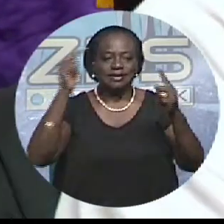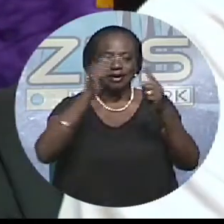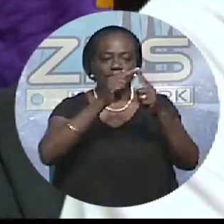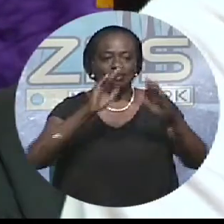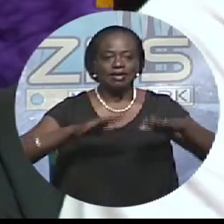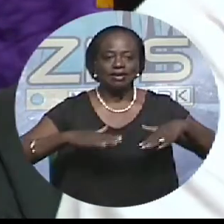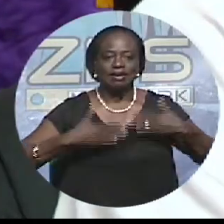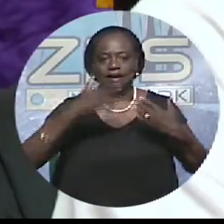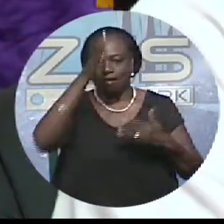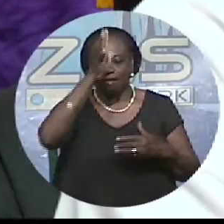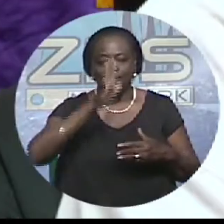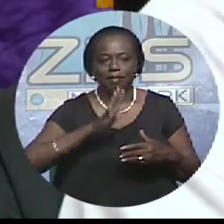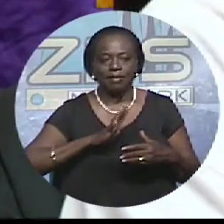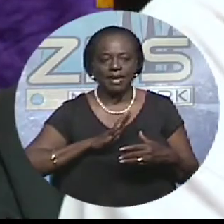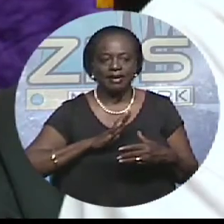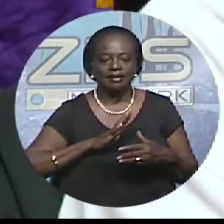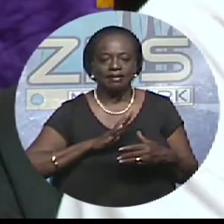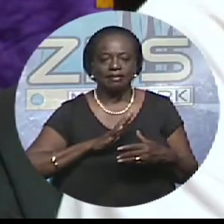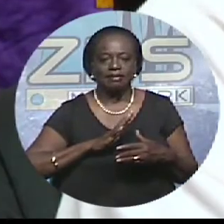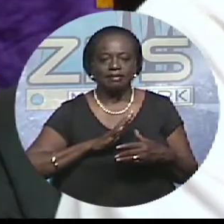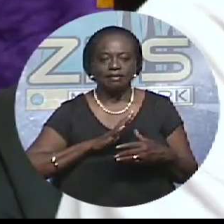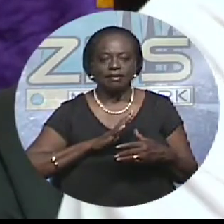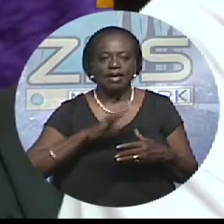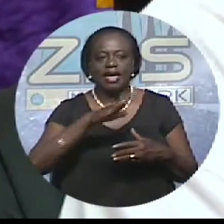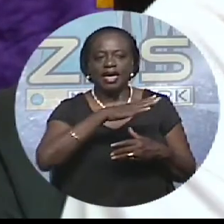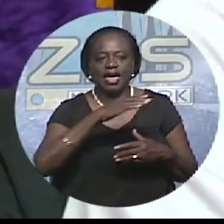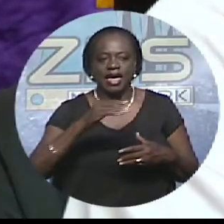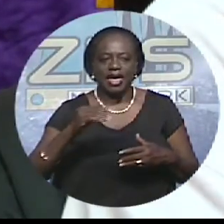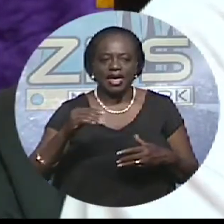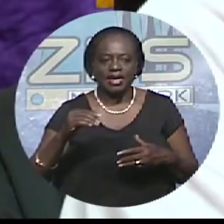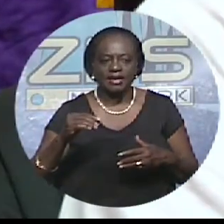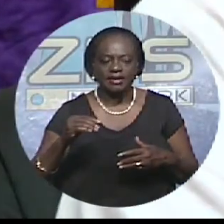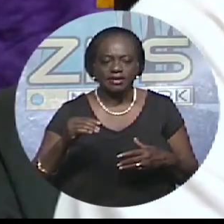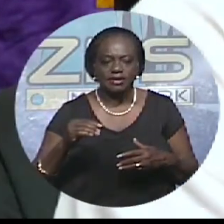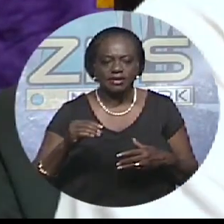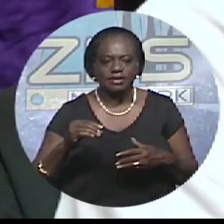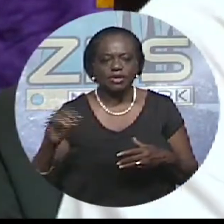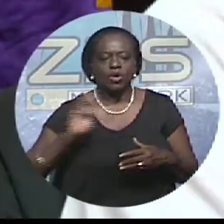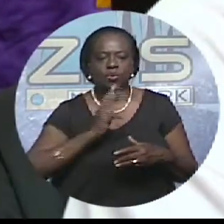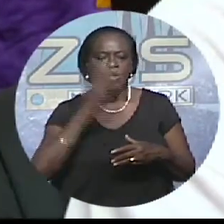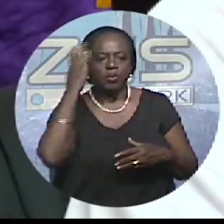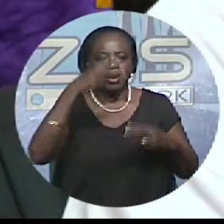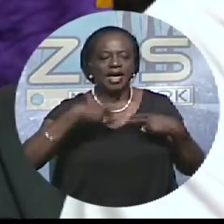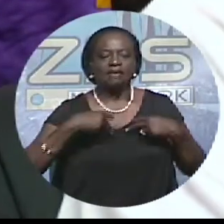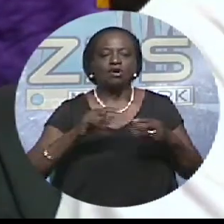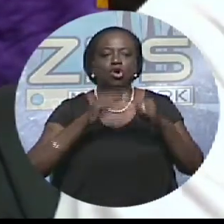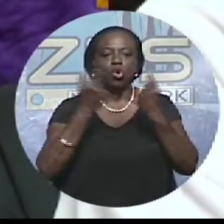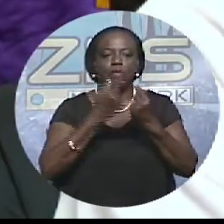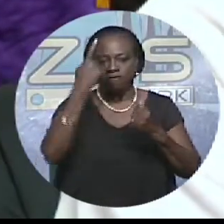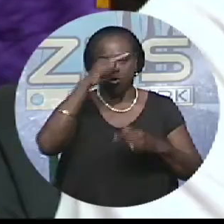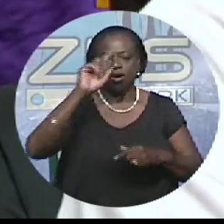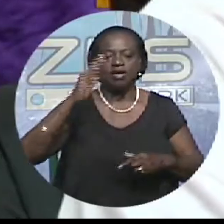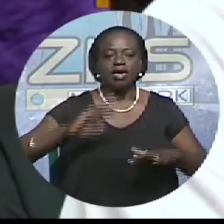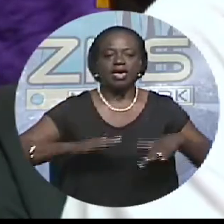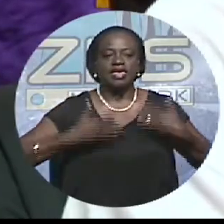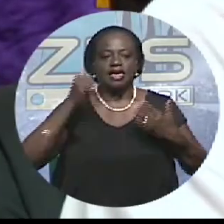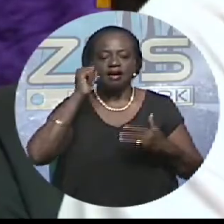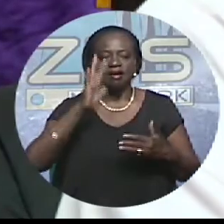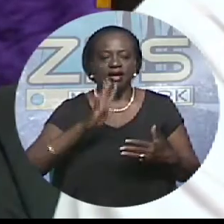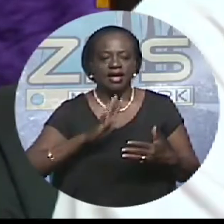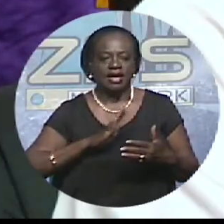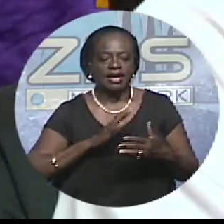men, and eventually also we will have an alternative group for the young ladies. It is called the Knights